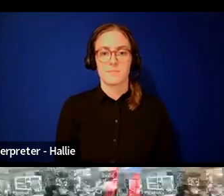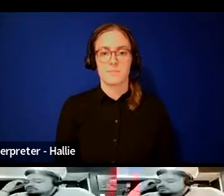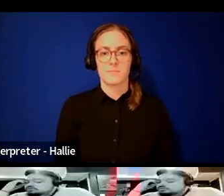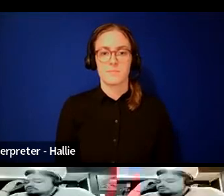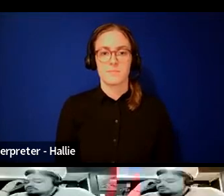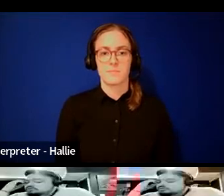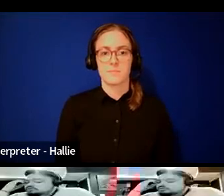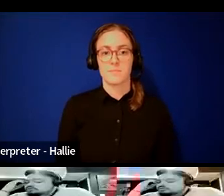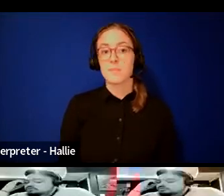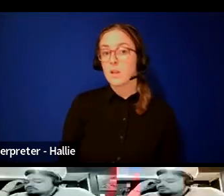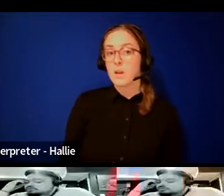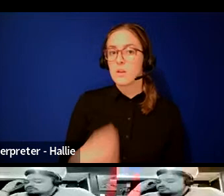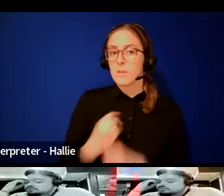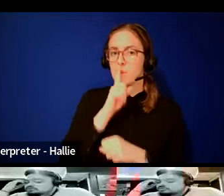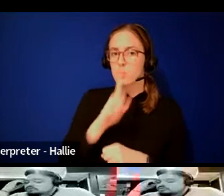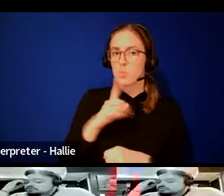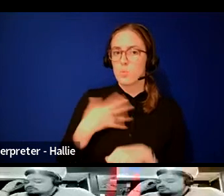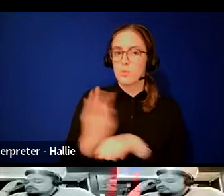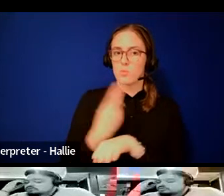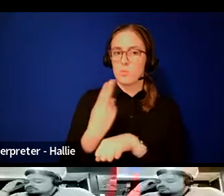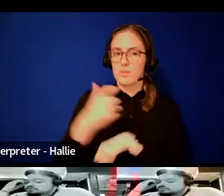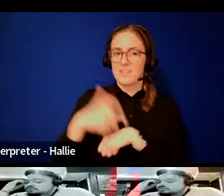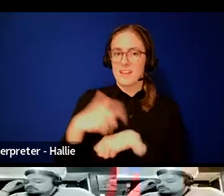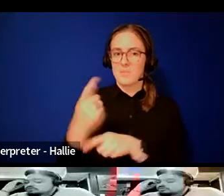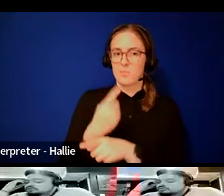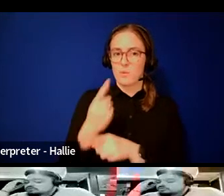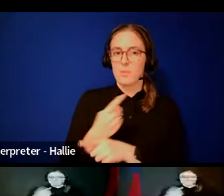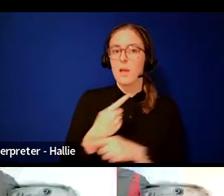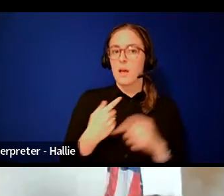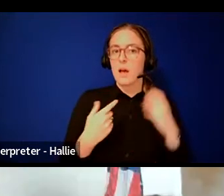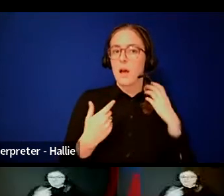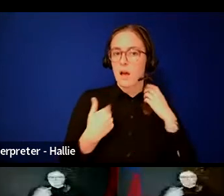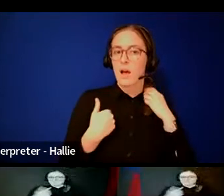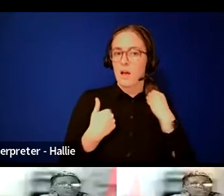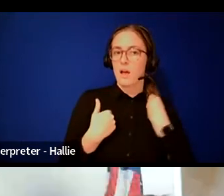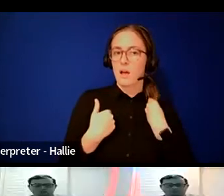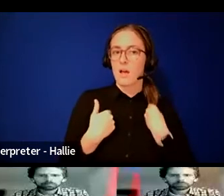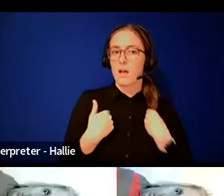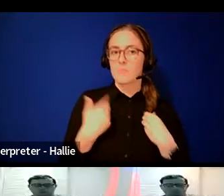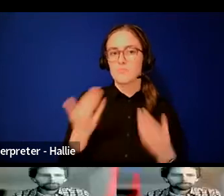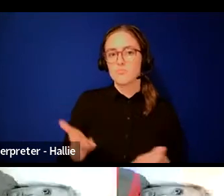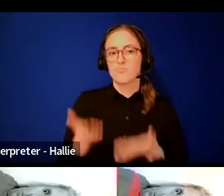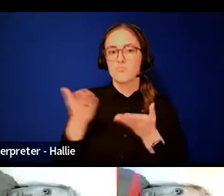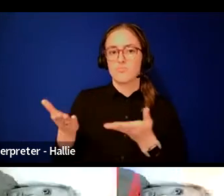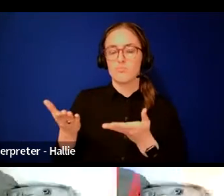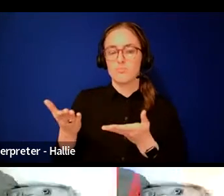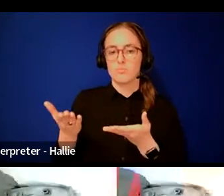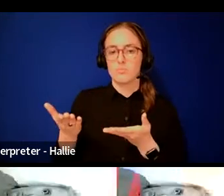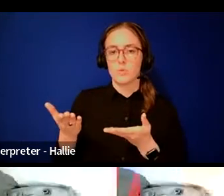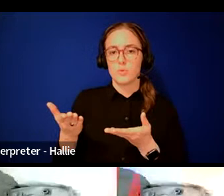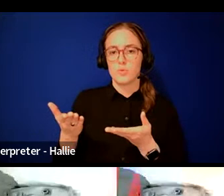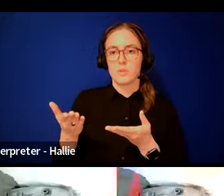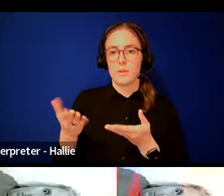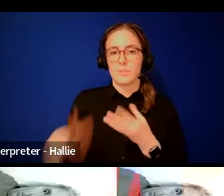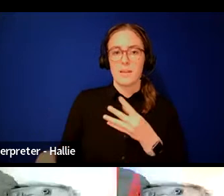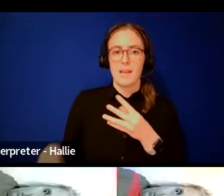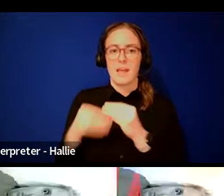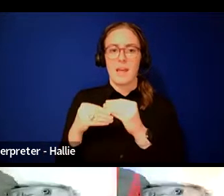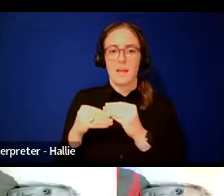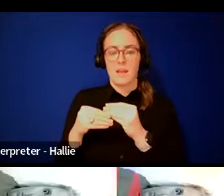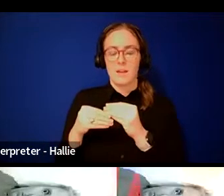To make use of time wisely, commissioners, I do make a motion that we go ahead and